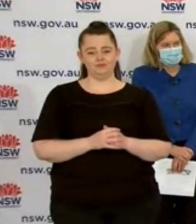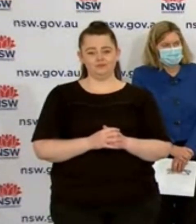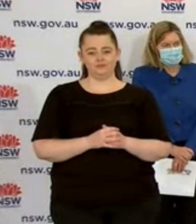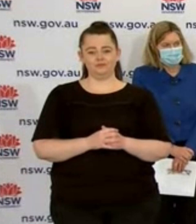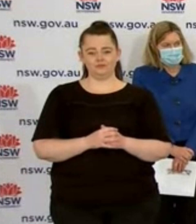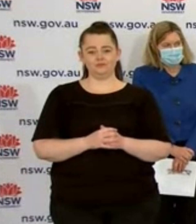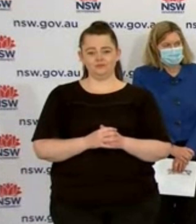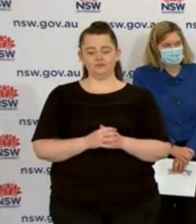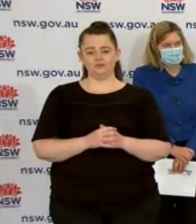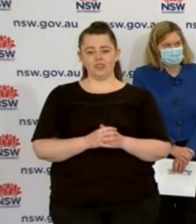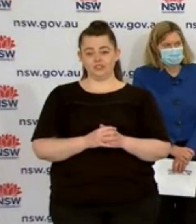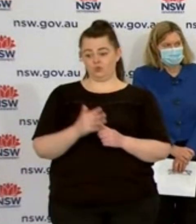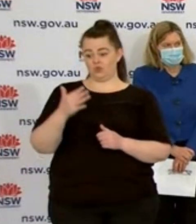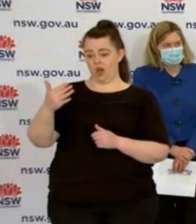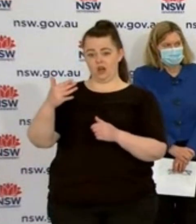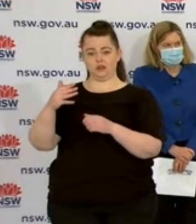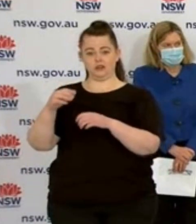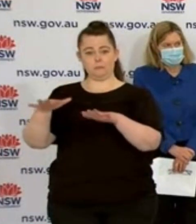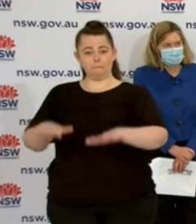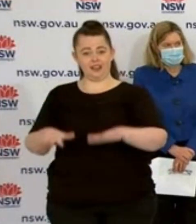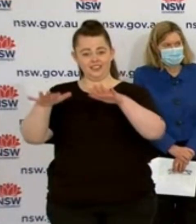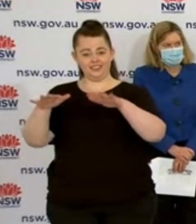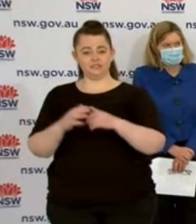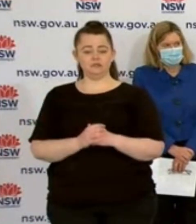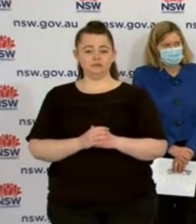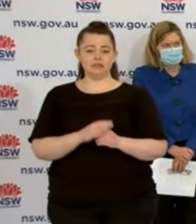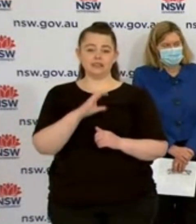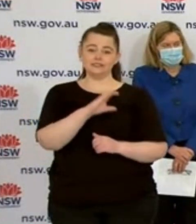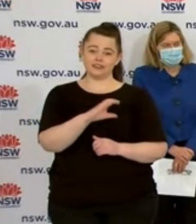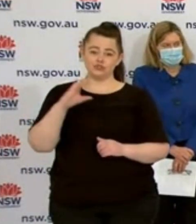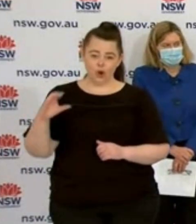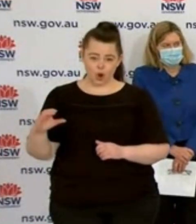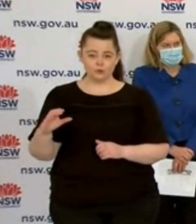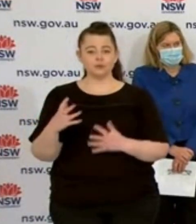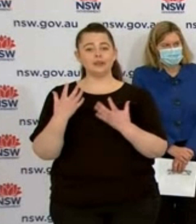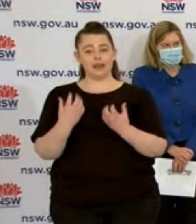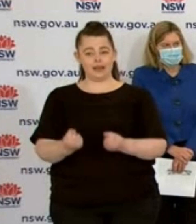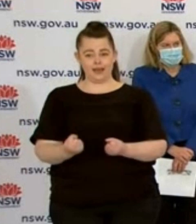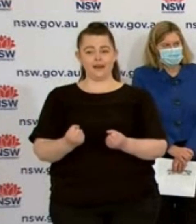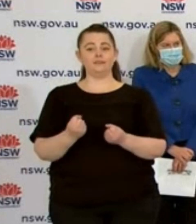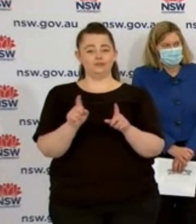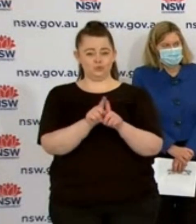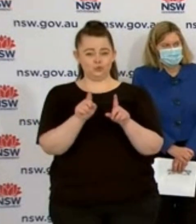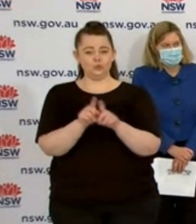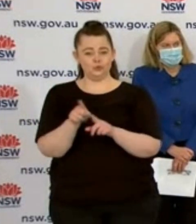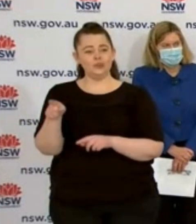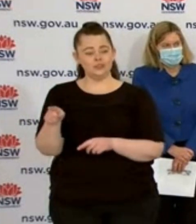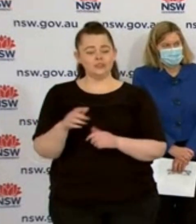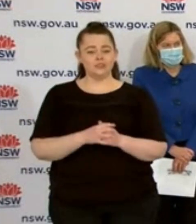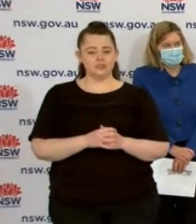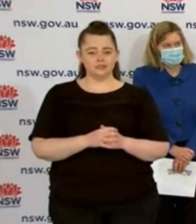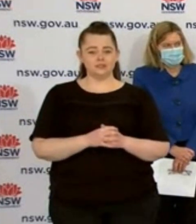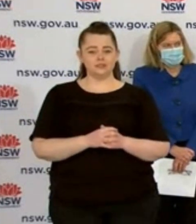and we're focused on Maitland. The Central Coast, 2 cases, 1 in the community, so again of concern. Exposure sites that we're concerned about